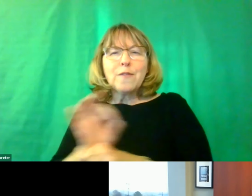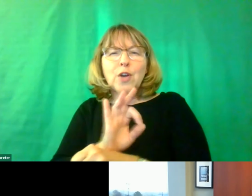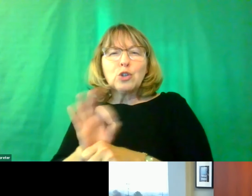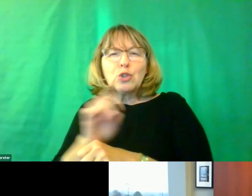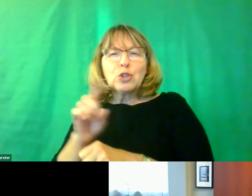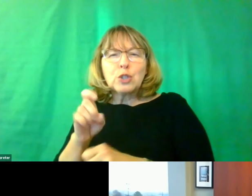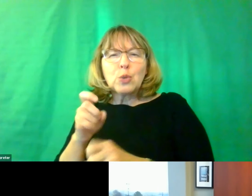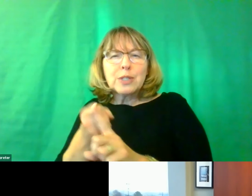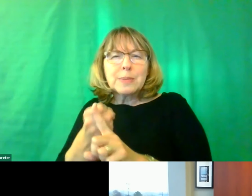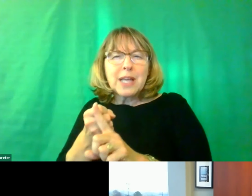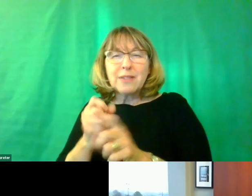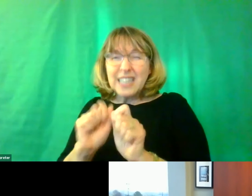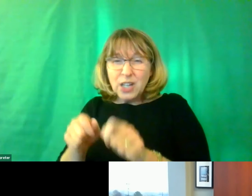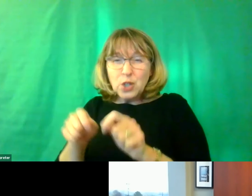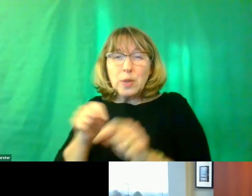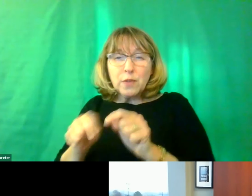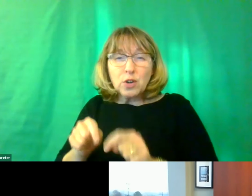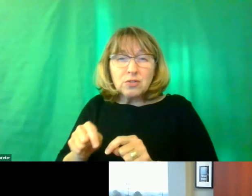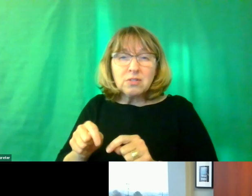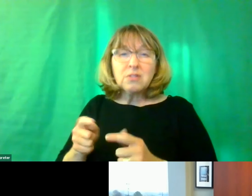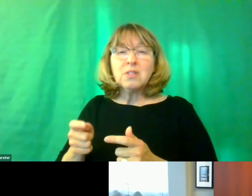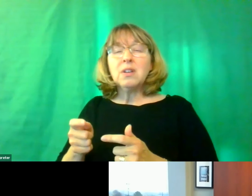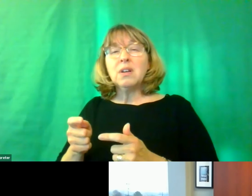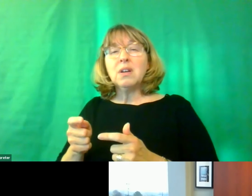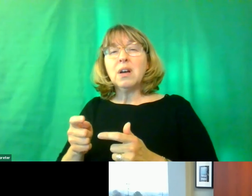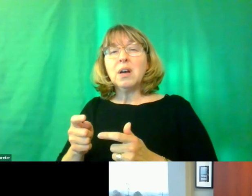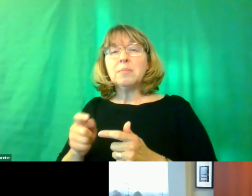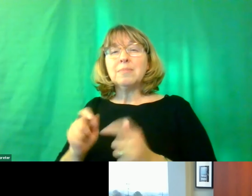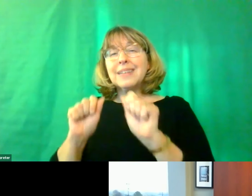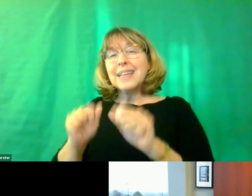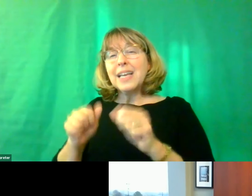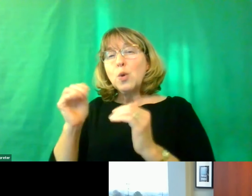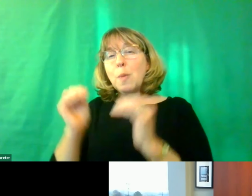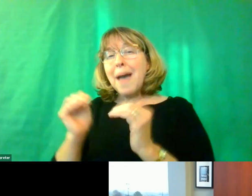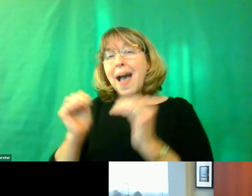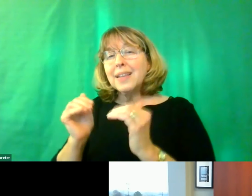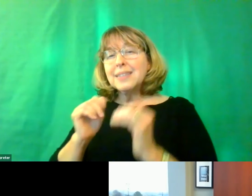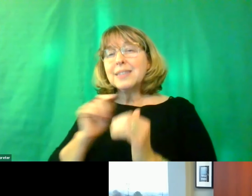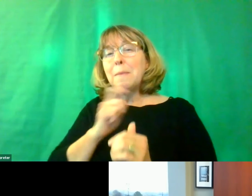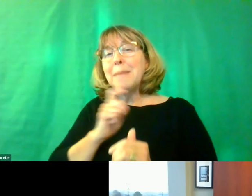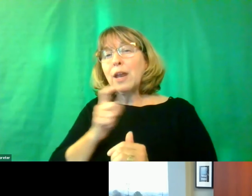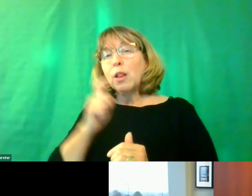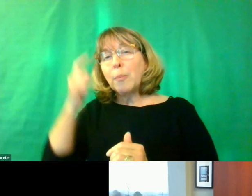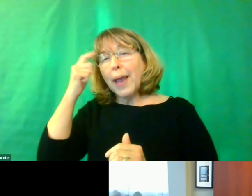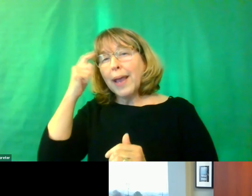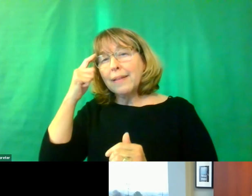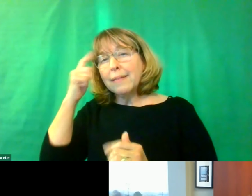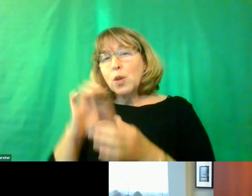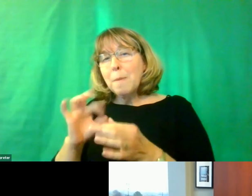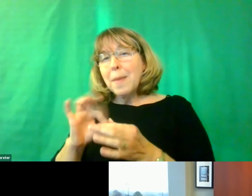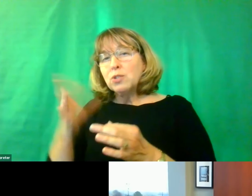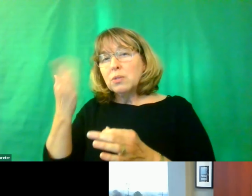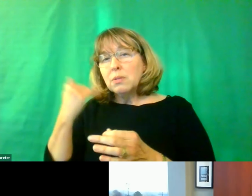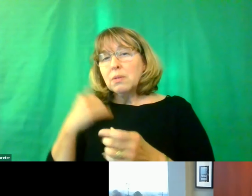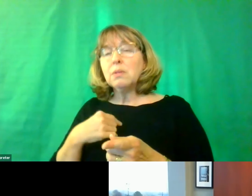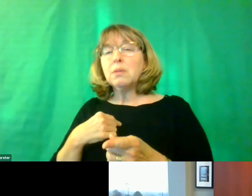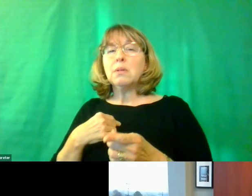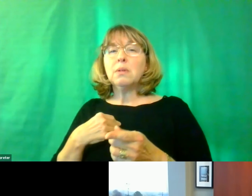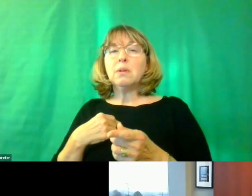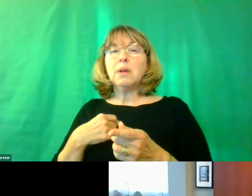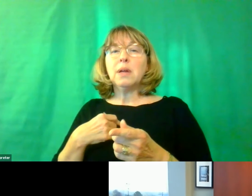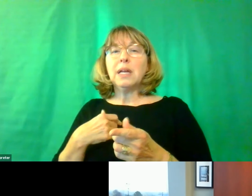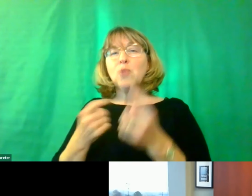disorders? Can you, for instance, rebalance the metal brain that you mentioned and sink out some of those metals